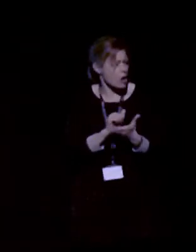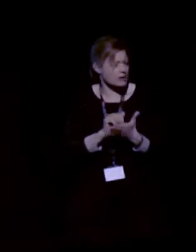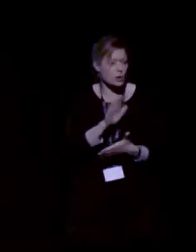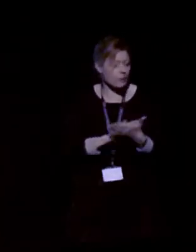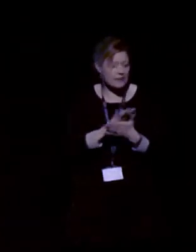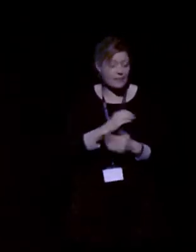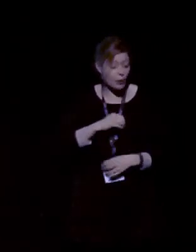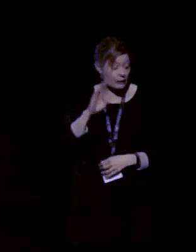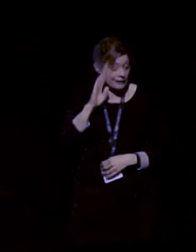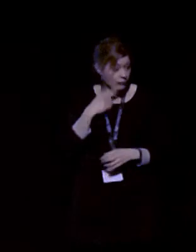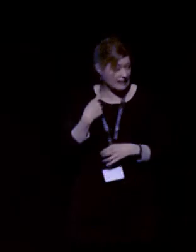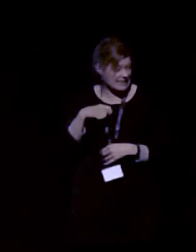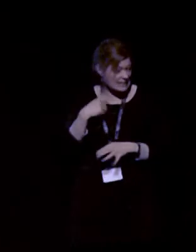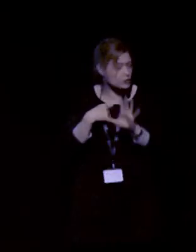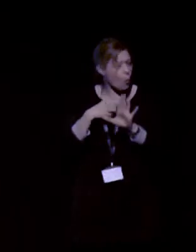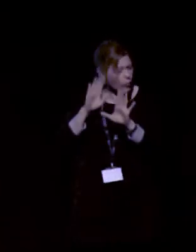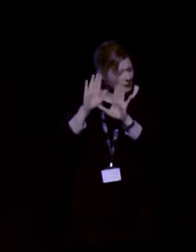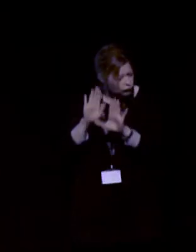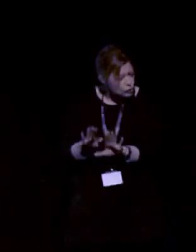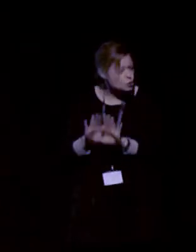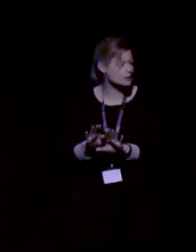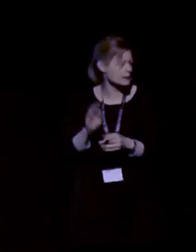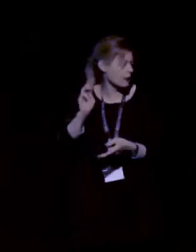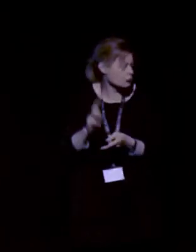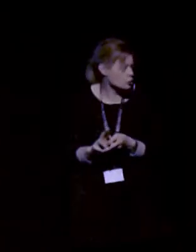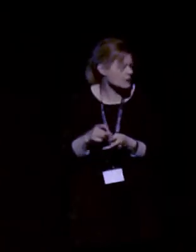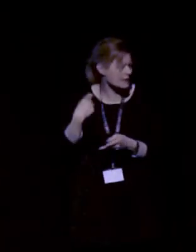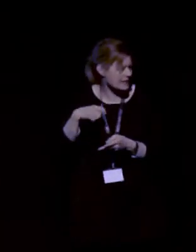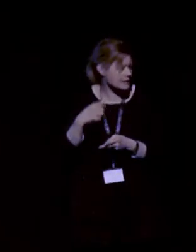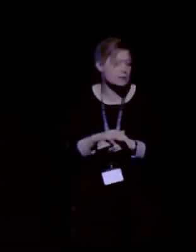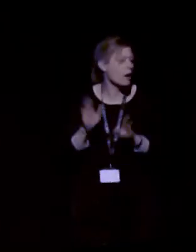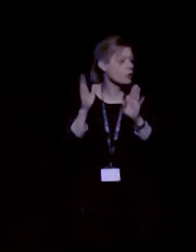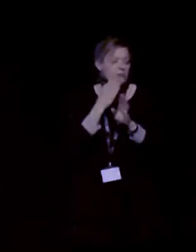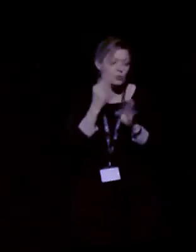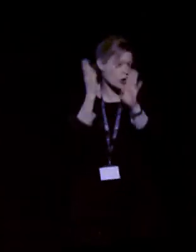make the tinnitus less obtrusive, but not necessarily to mask it.